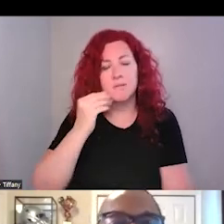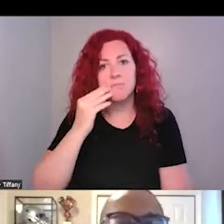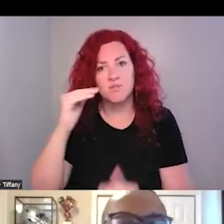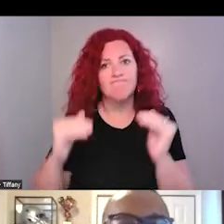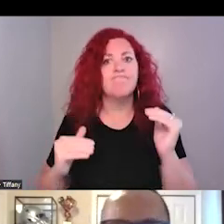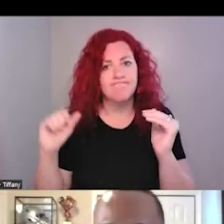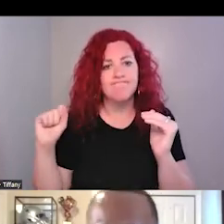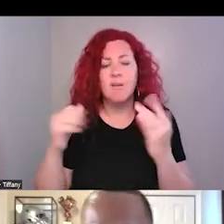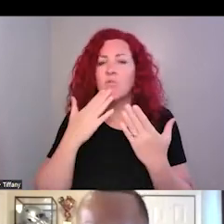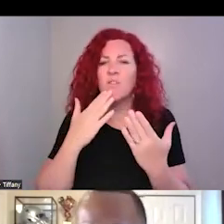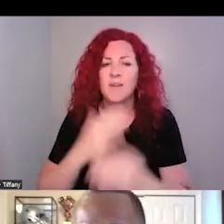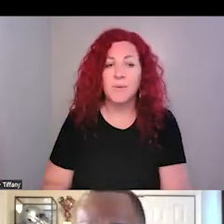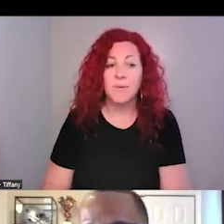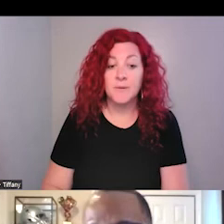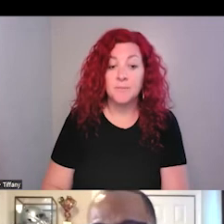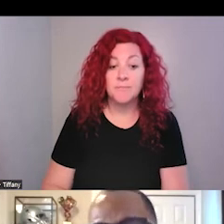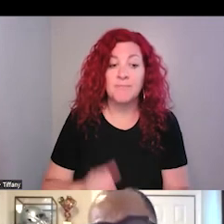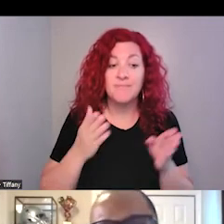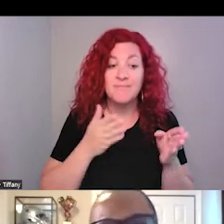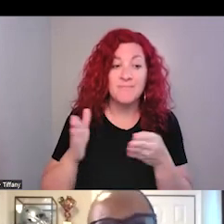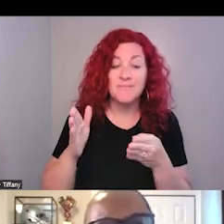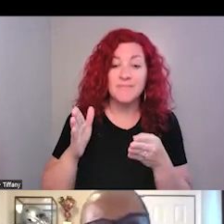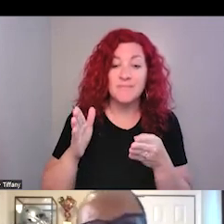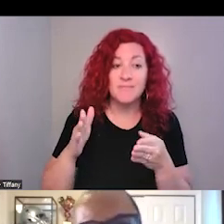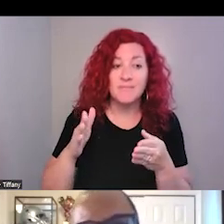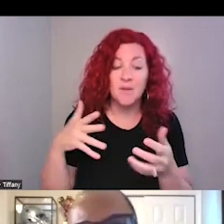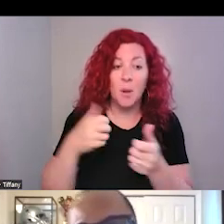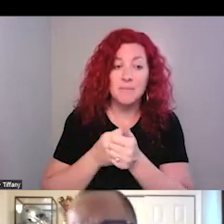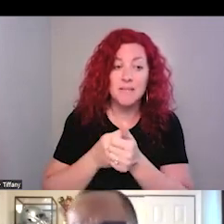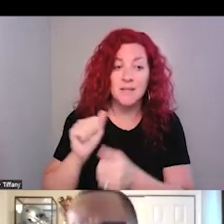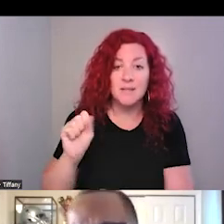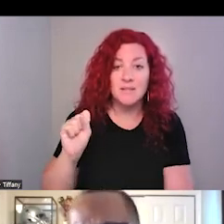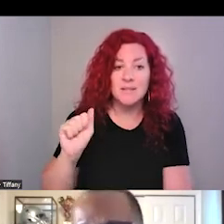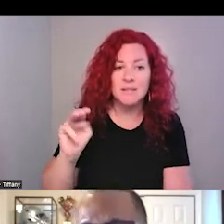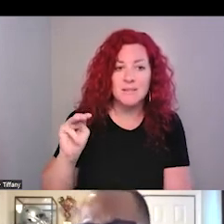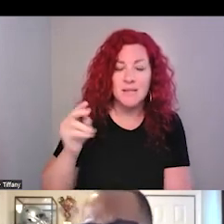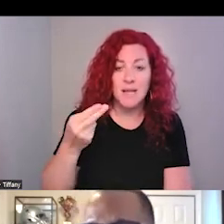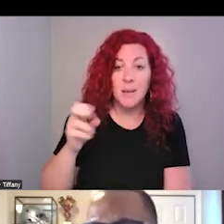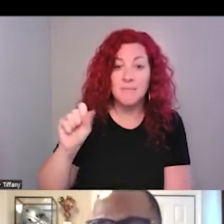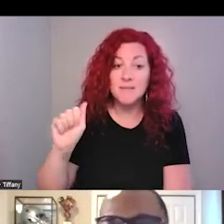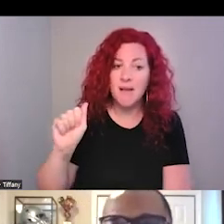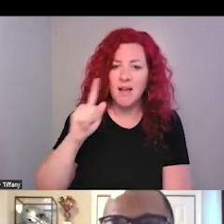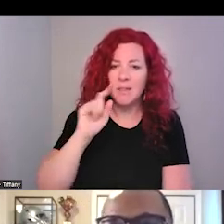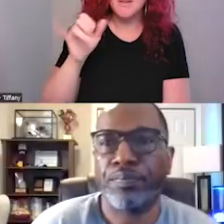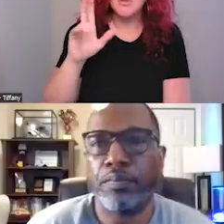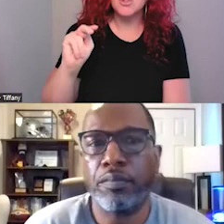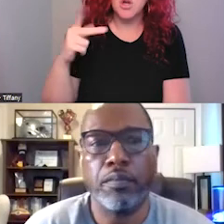that. So at this time, we will pivot to our updates, beginning with our SAMHSA update. I believe we're going to hear from John